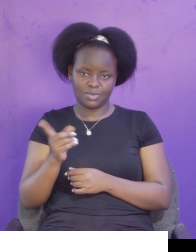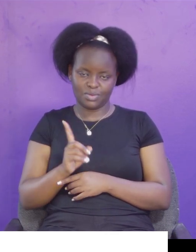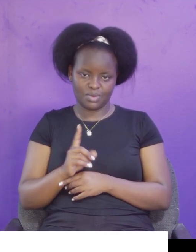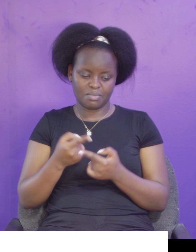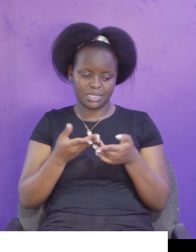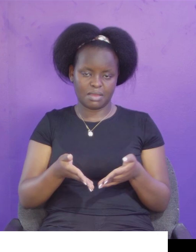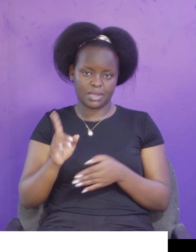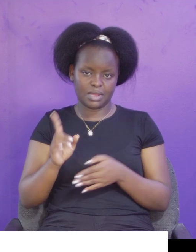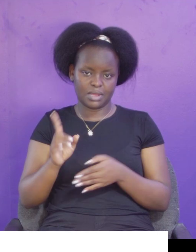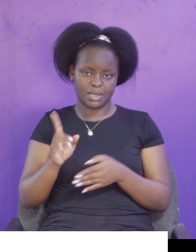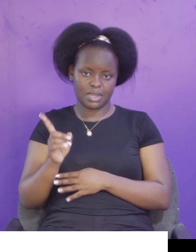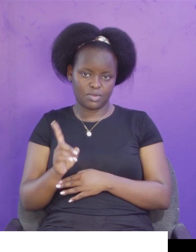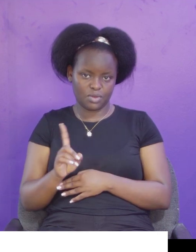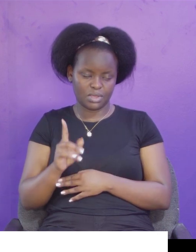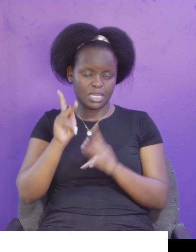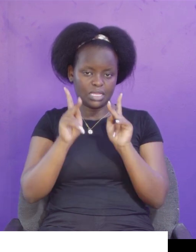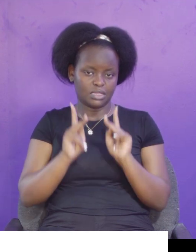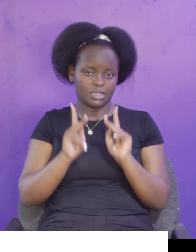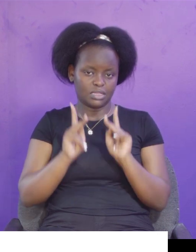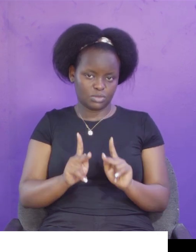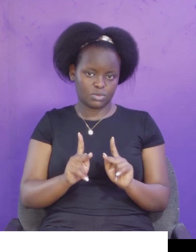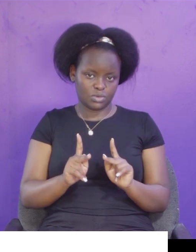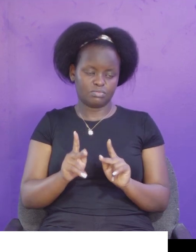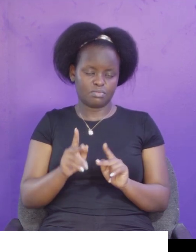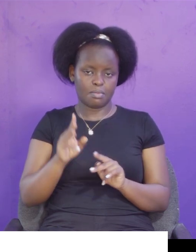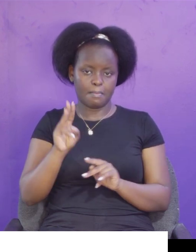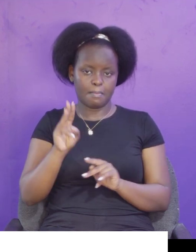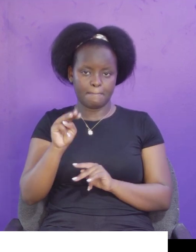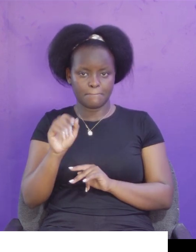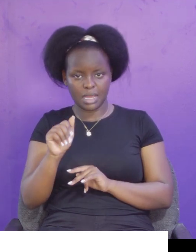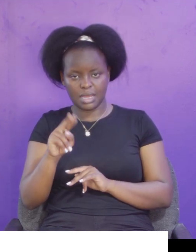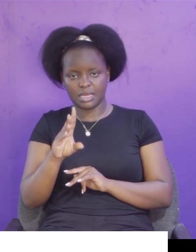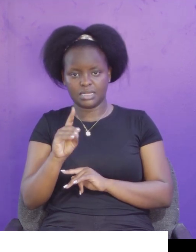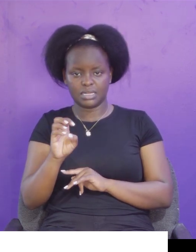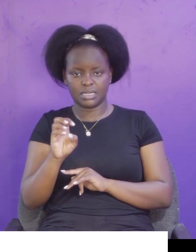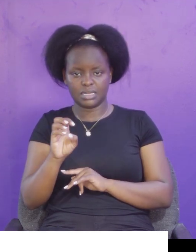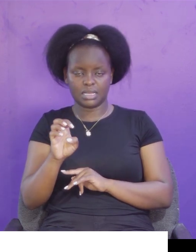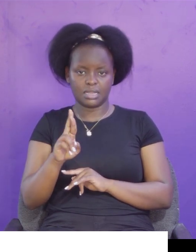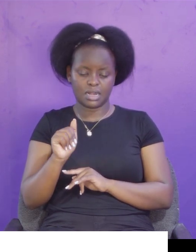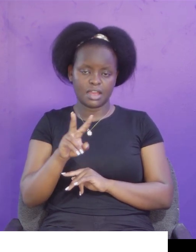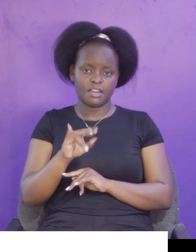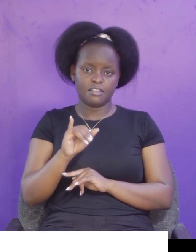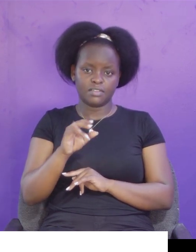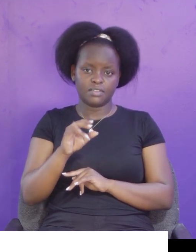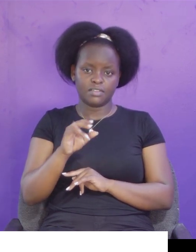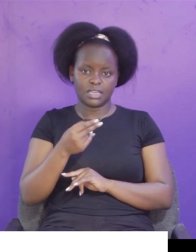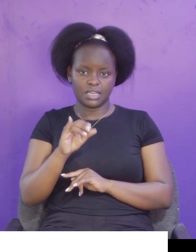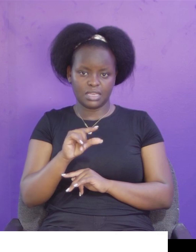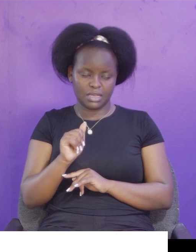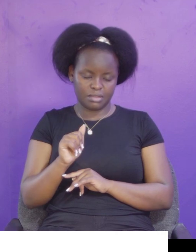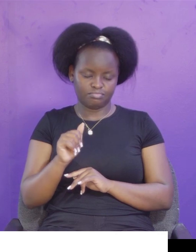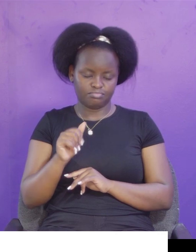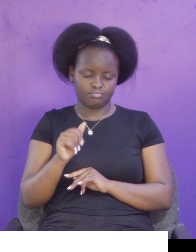Nairobi, in Kisumu, in Mandera, in Vihiga, in Mombasa, in